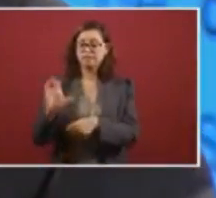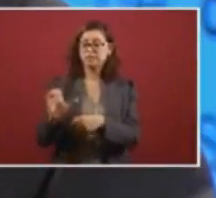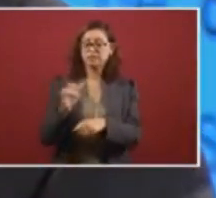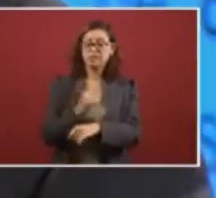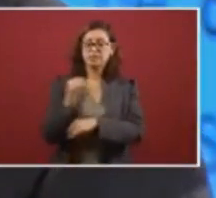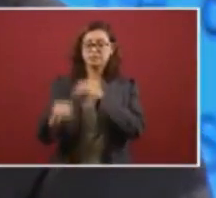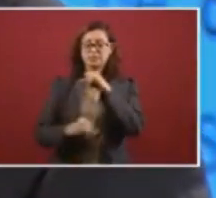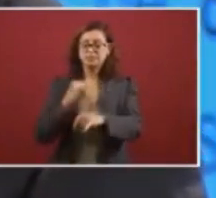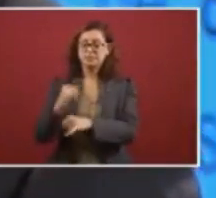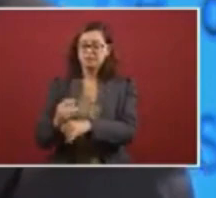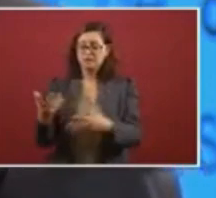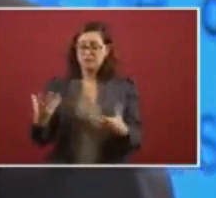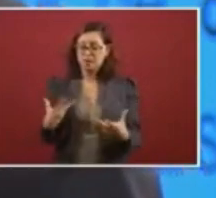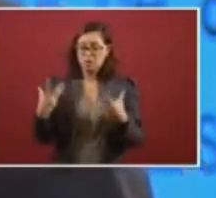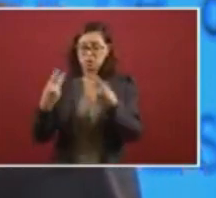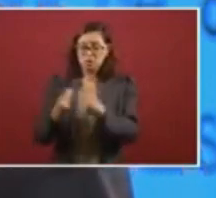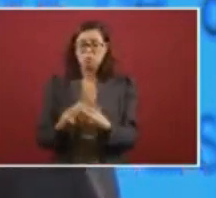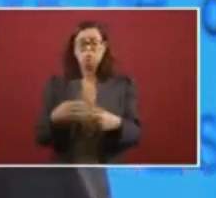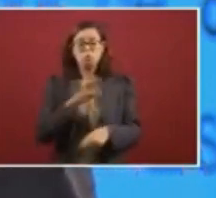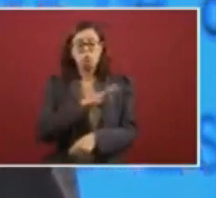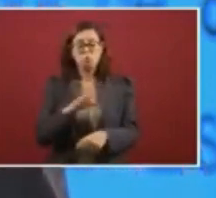will